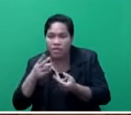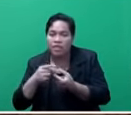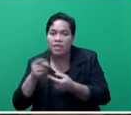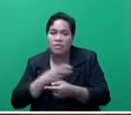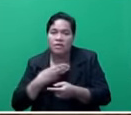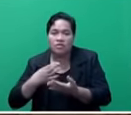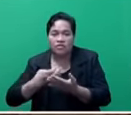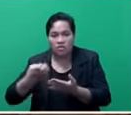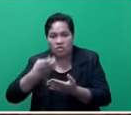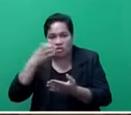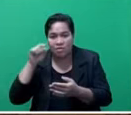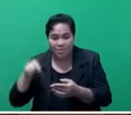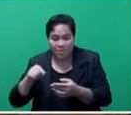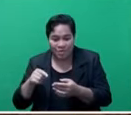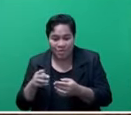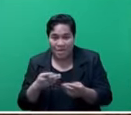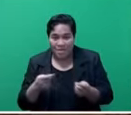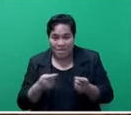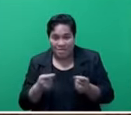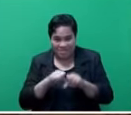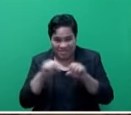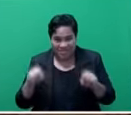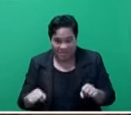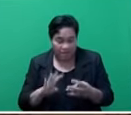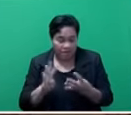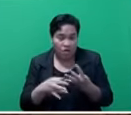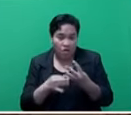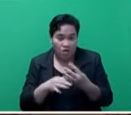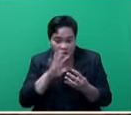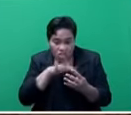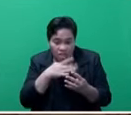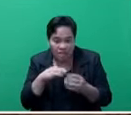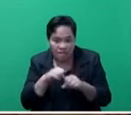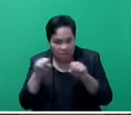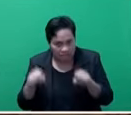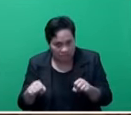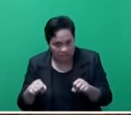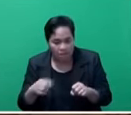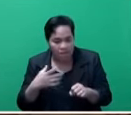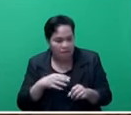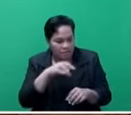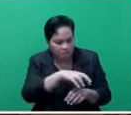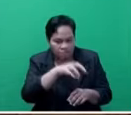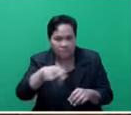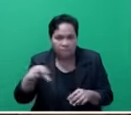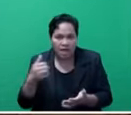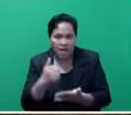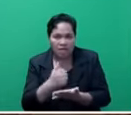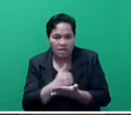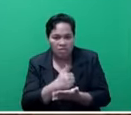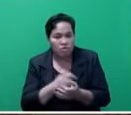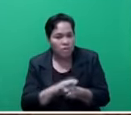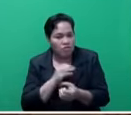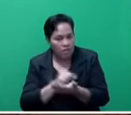Financial Management Information System. Fourth, that the checking system is in place by the respective accounts officer in charge to ensure proper